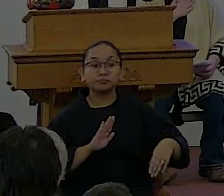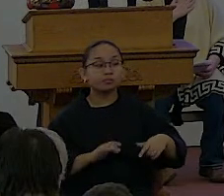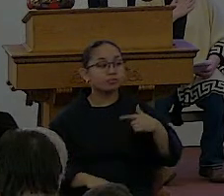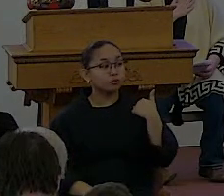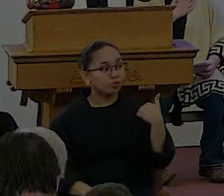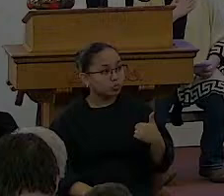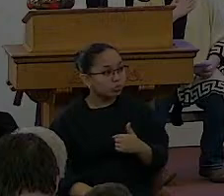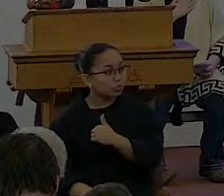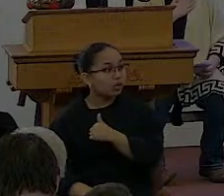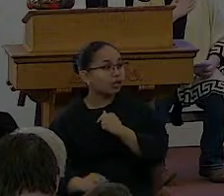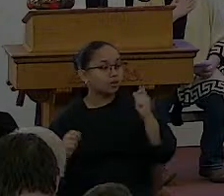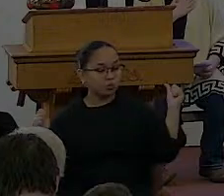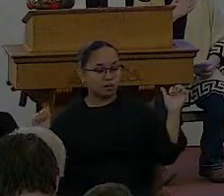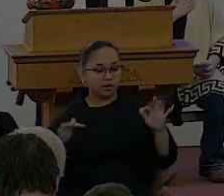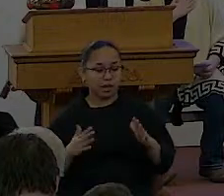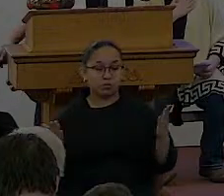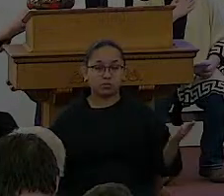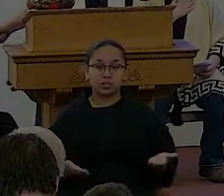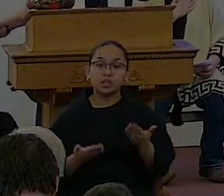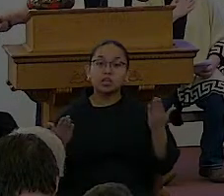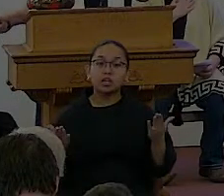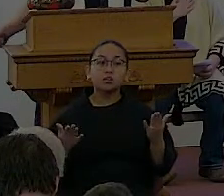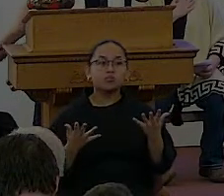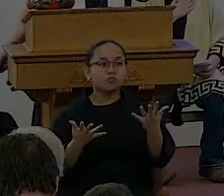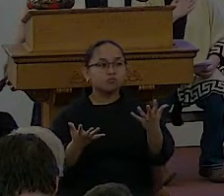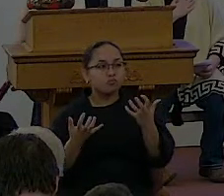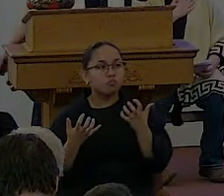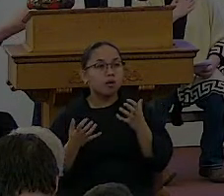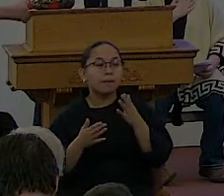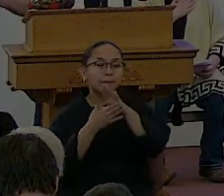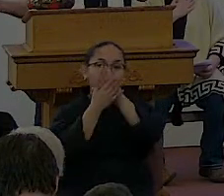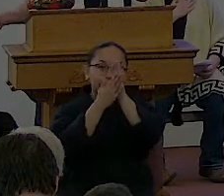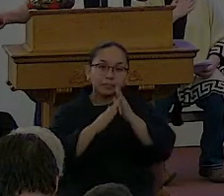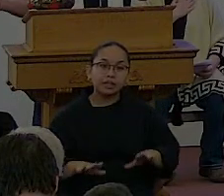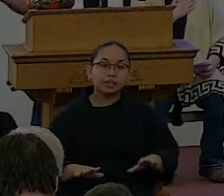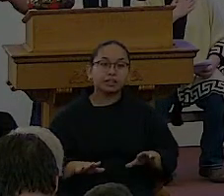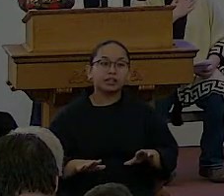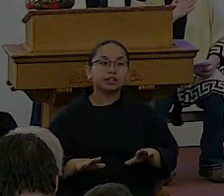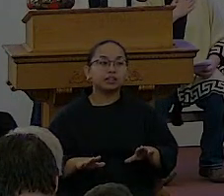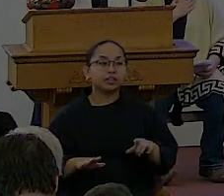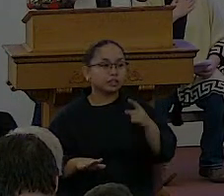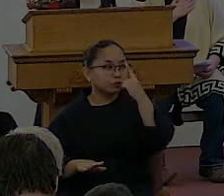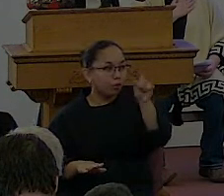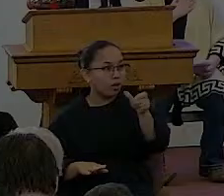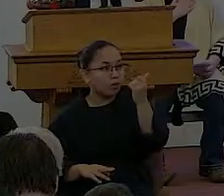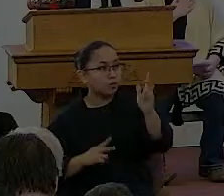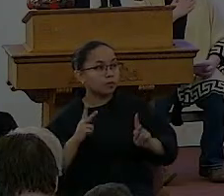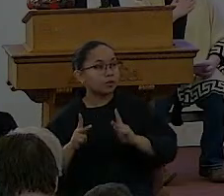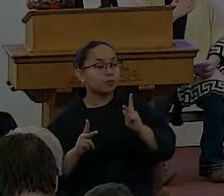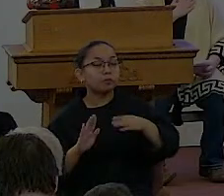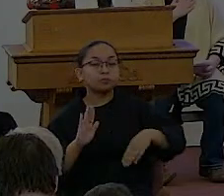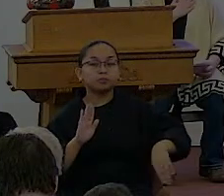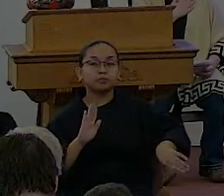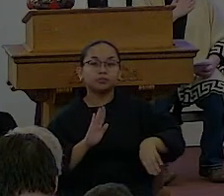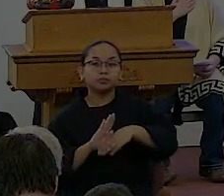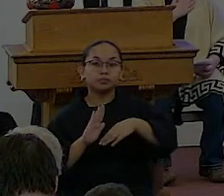We who are gathered here, we call for peace towards fellow beings.